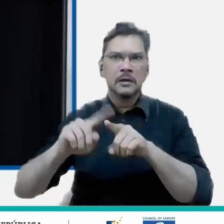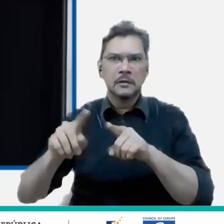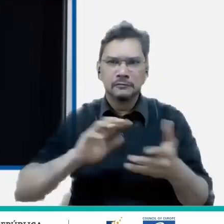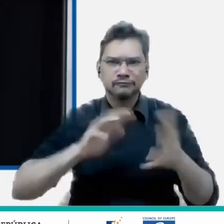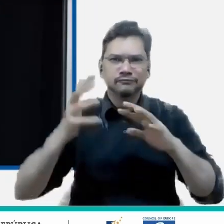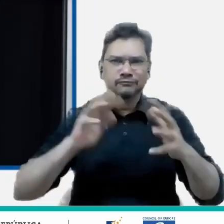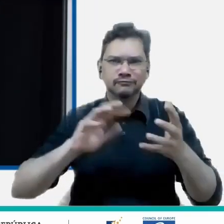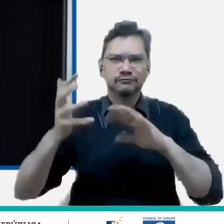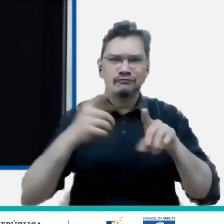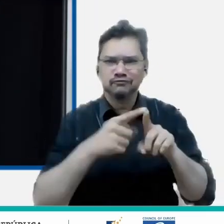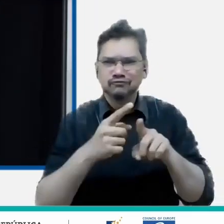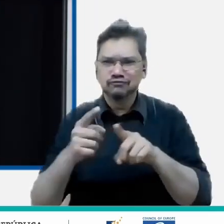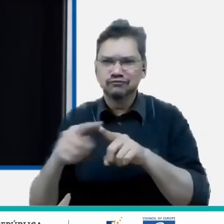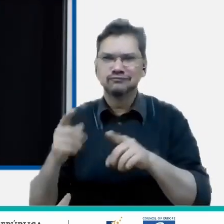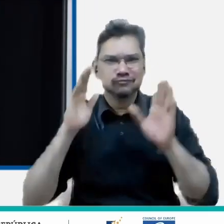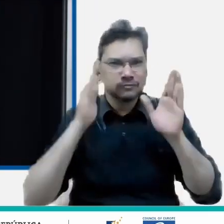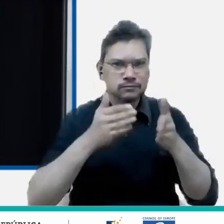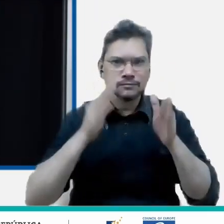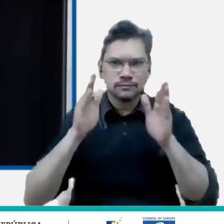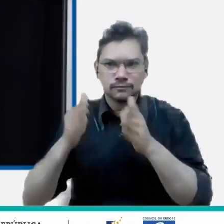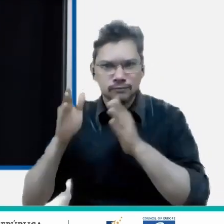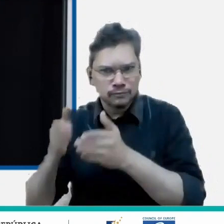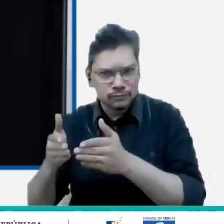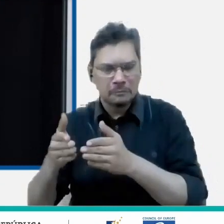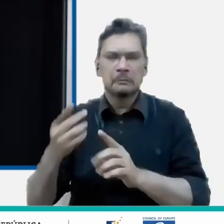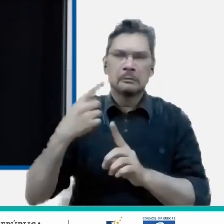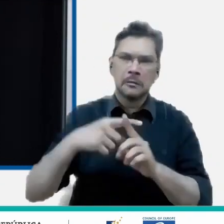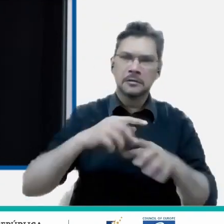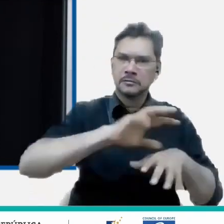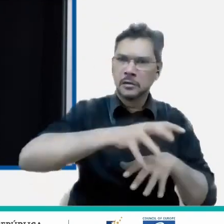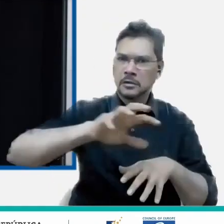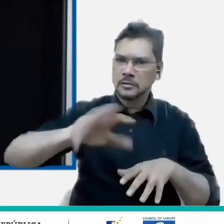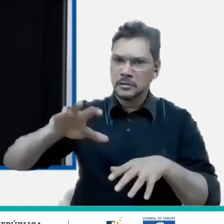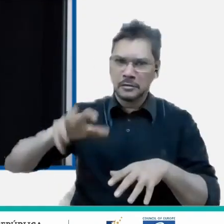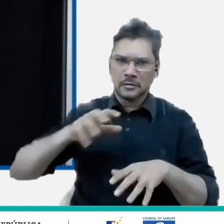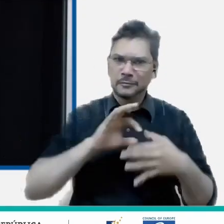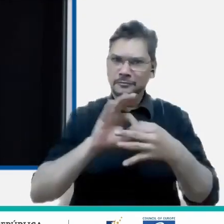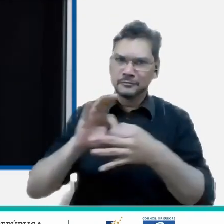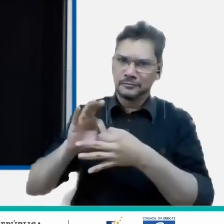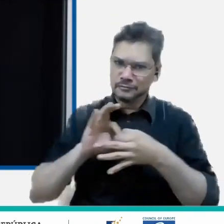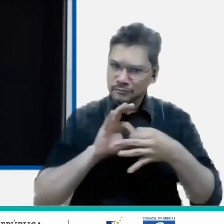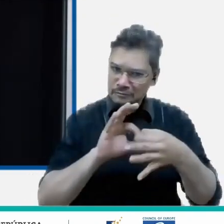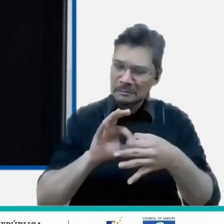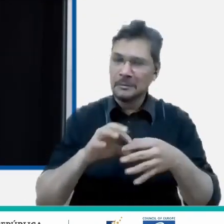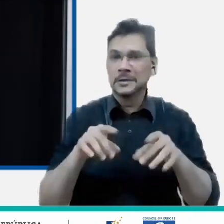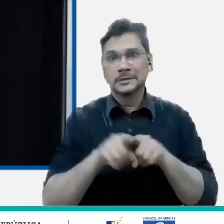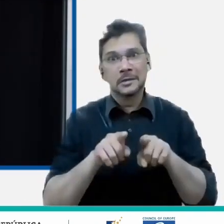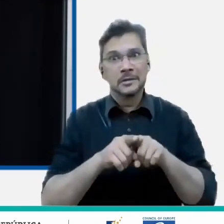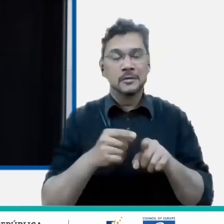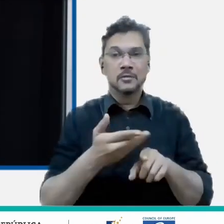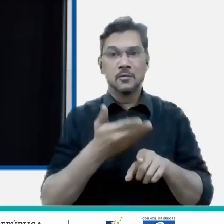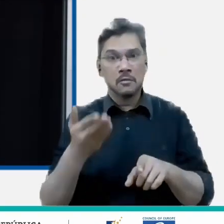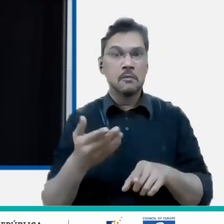transboundary cooperation. And, you know, the proof is in the pudding. It is all about implementation and it is all about investment.